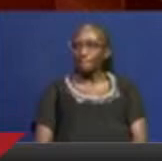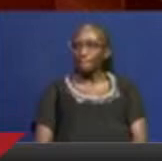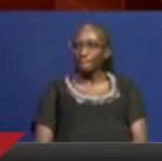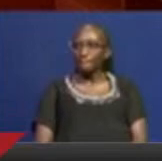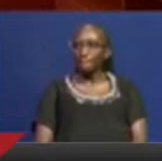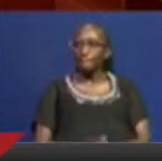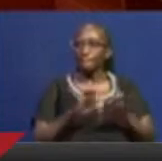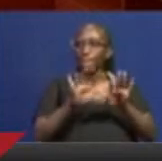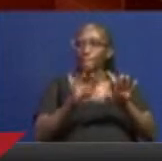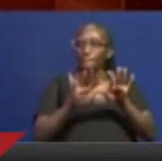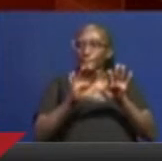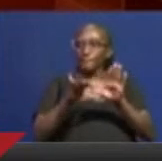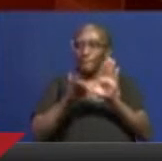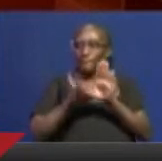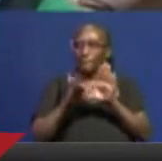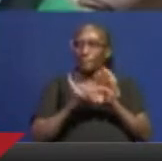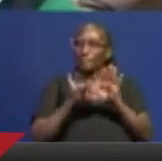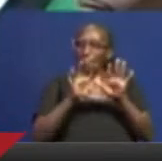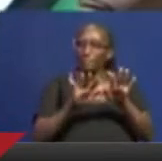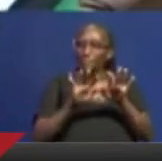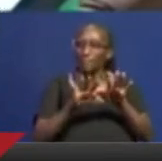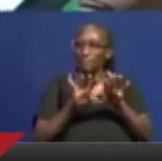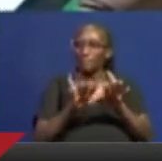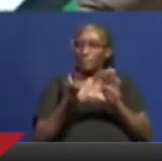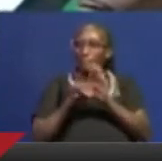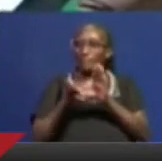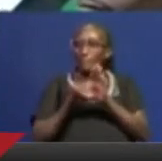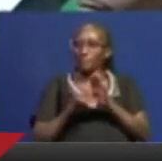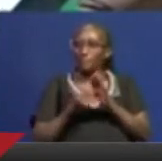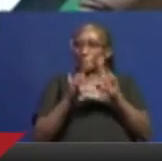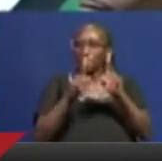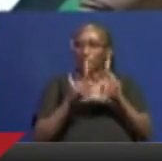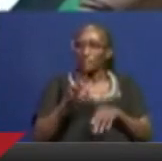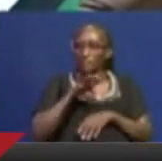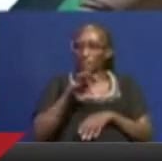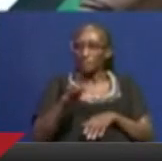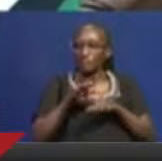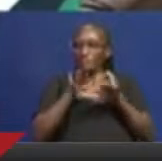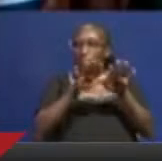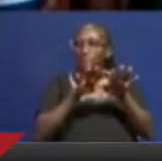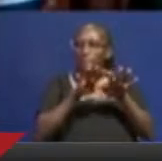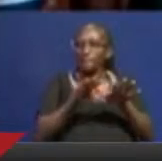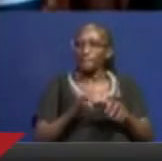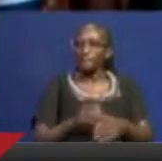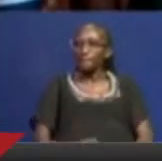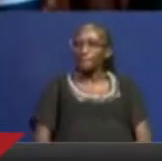Order, members. Order. Member for Kisumu. Order.